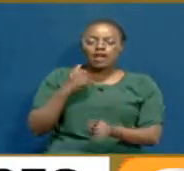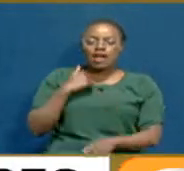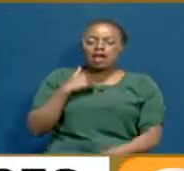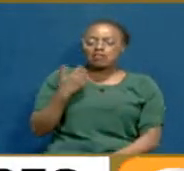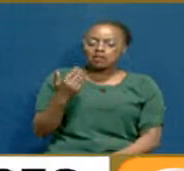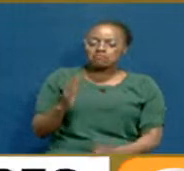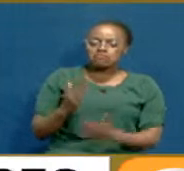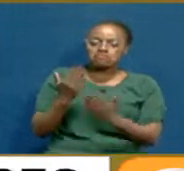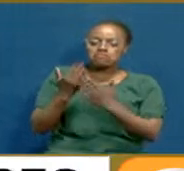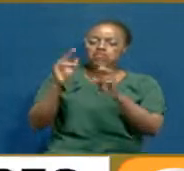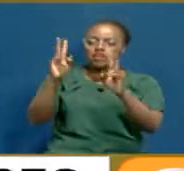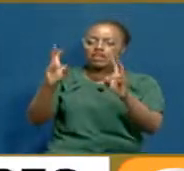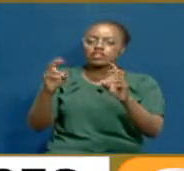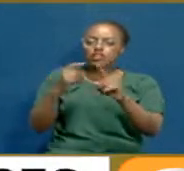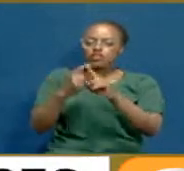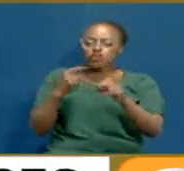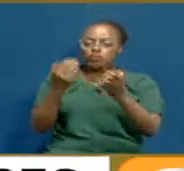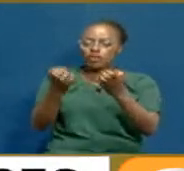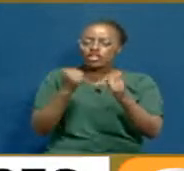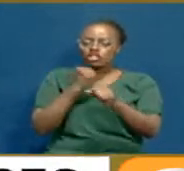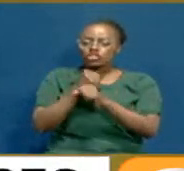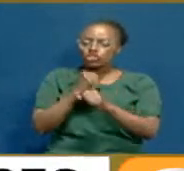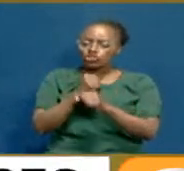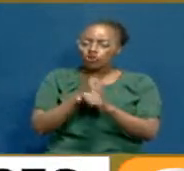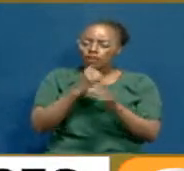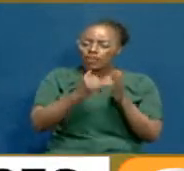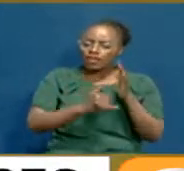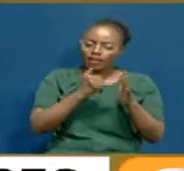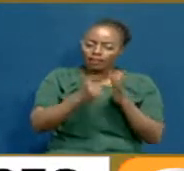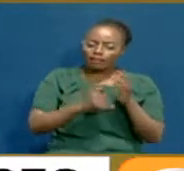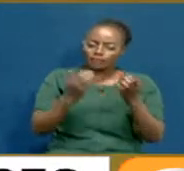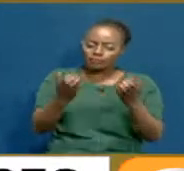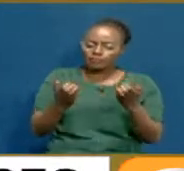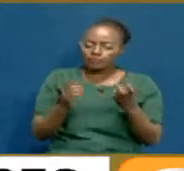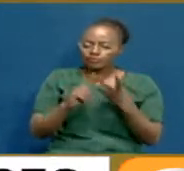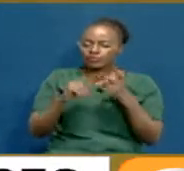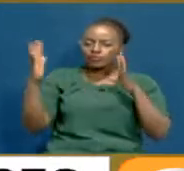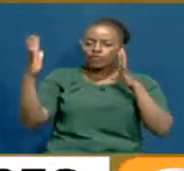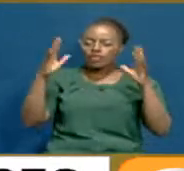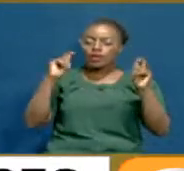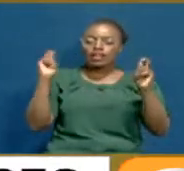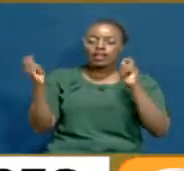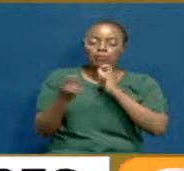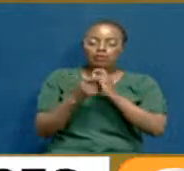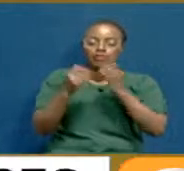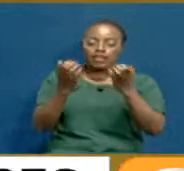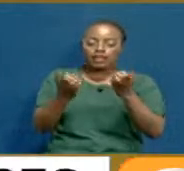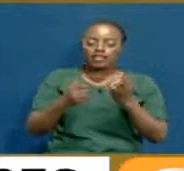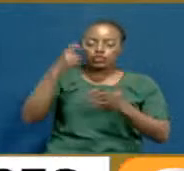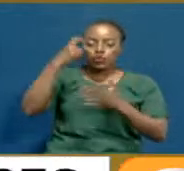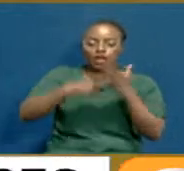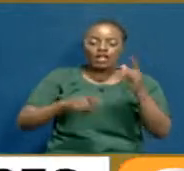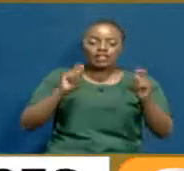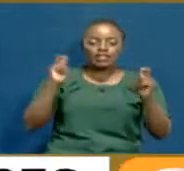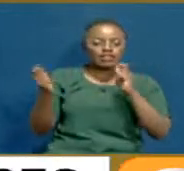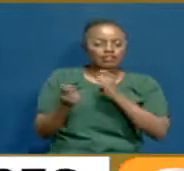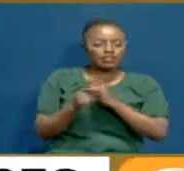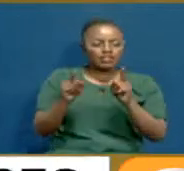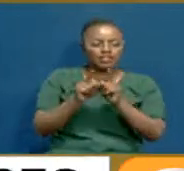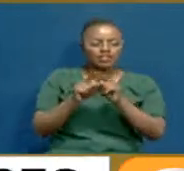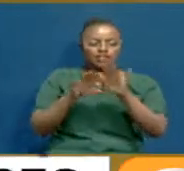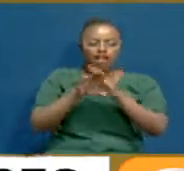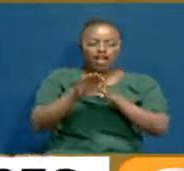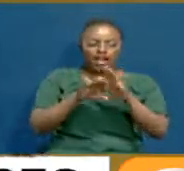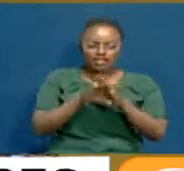issues. From the need for more jobs in manufacturing, the need for climate change push, the need for tax reforms, the need for access